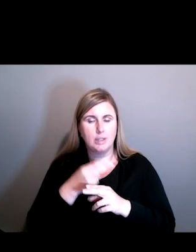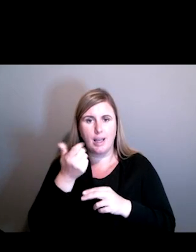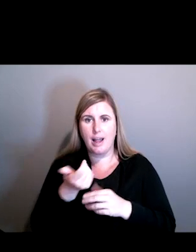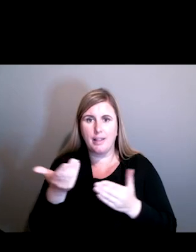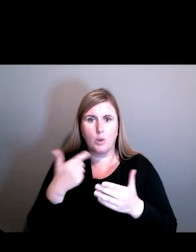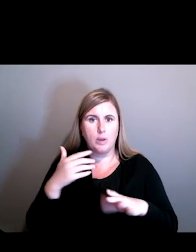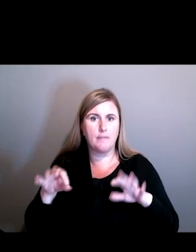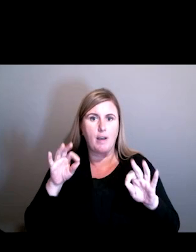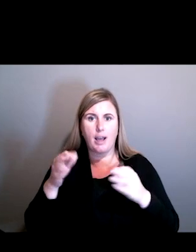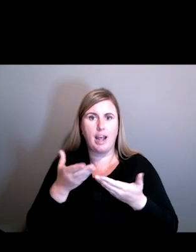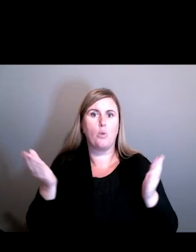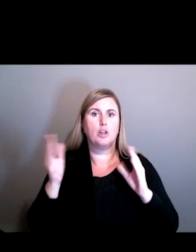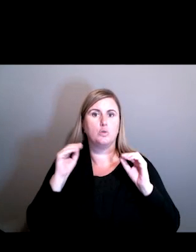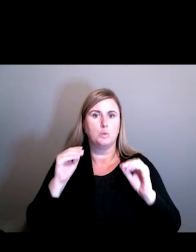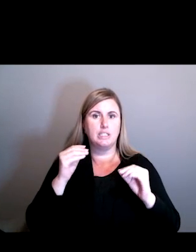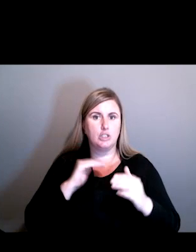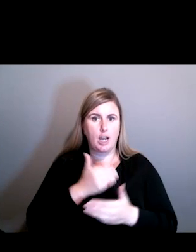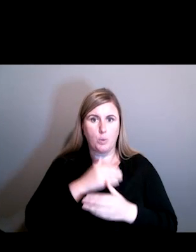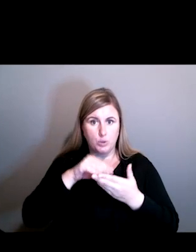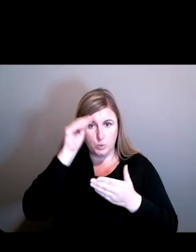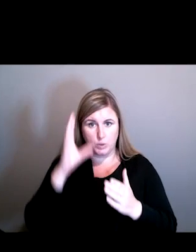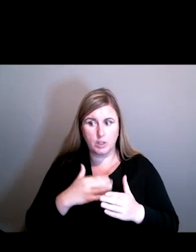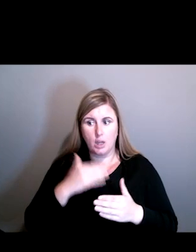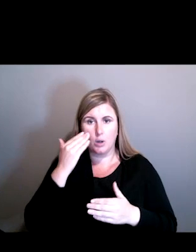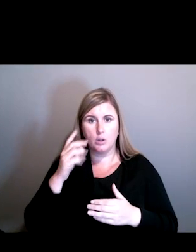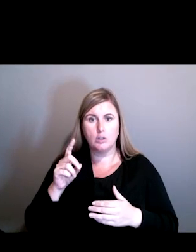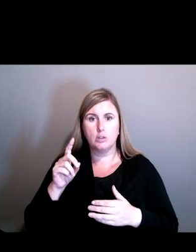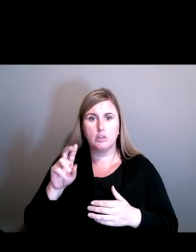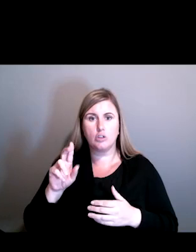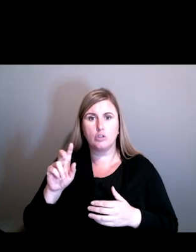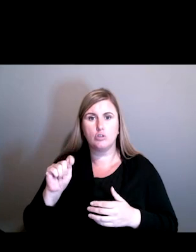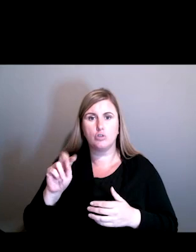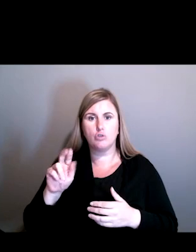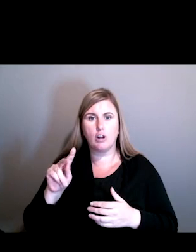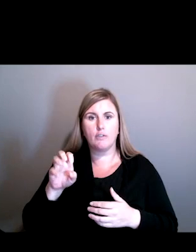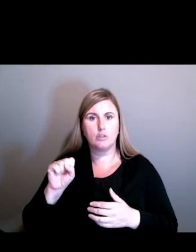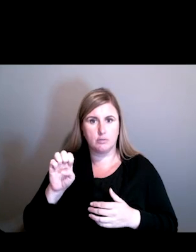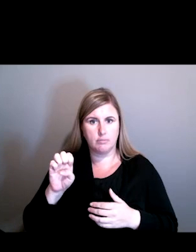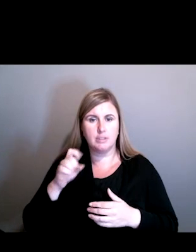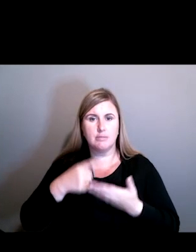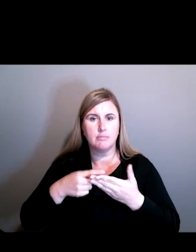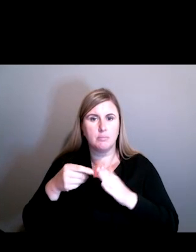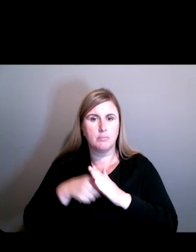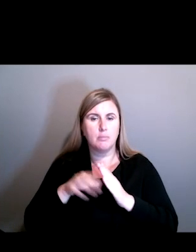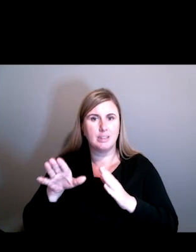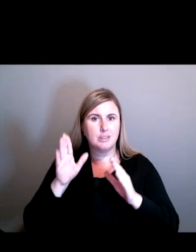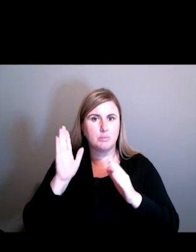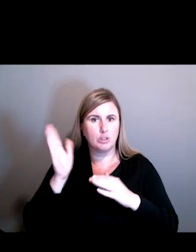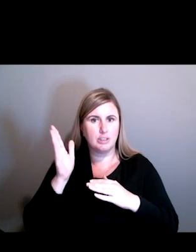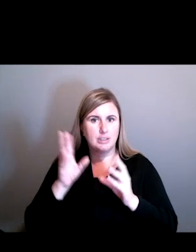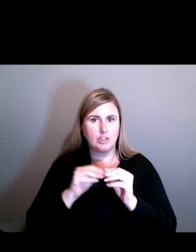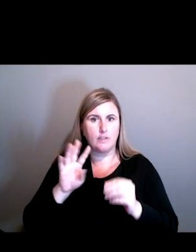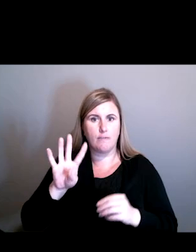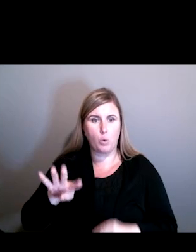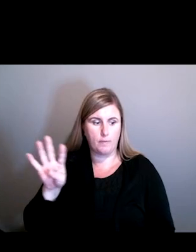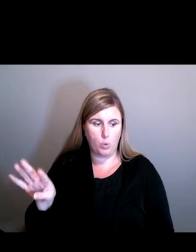and not just using anything that we find out there to teach our students. I know Dr. Travers is discussing this issue more in